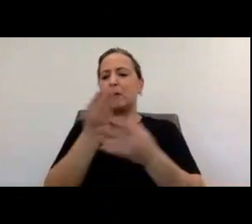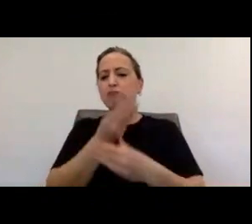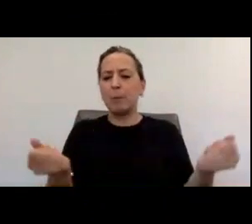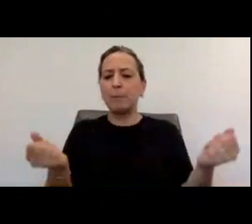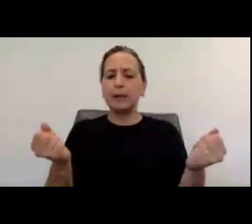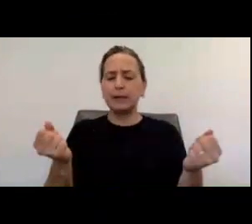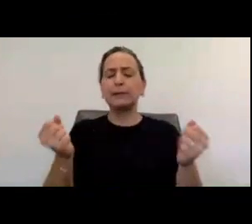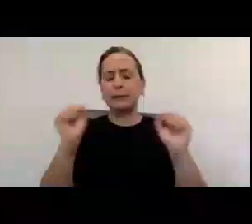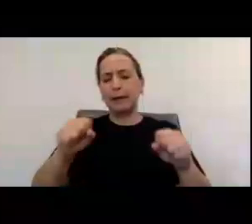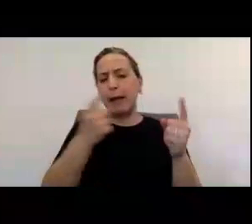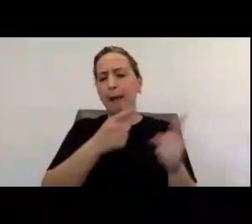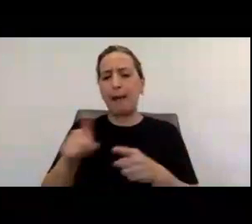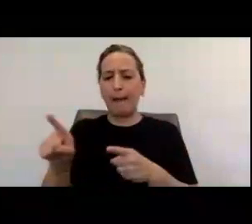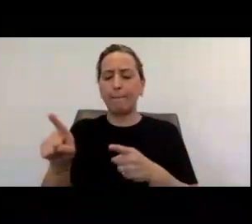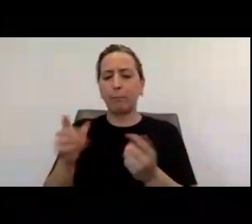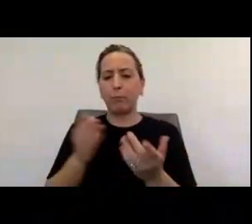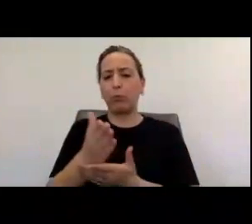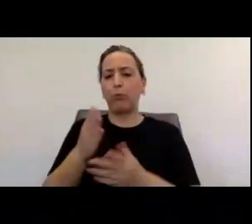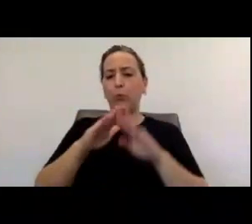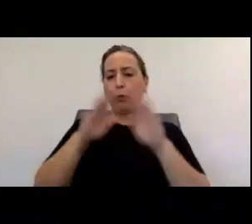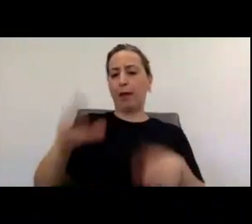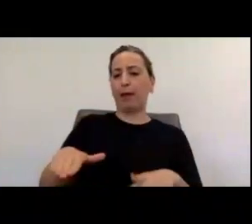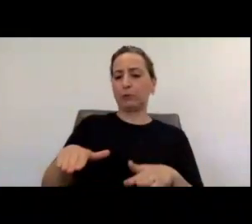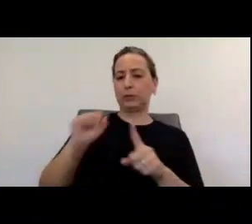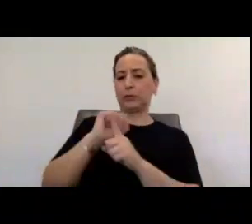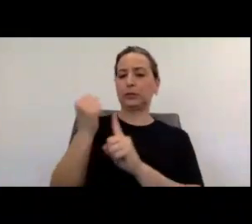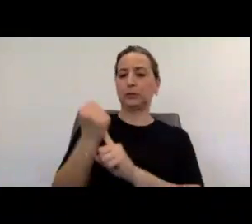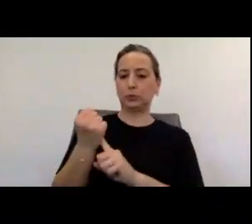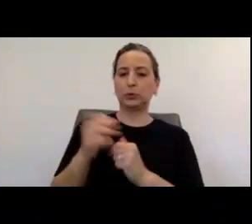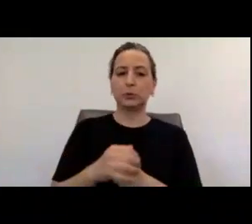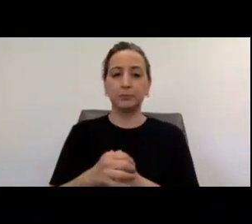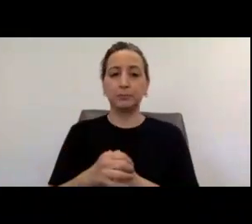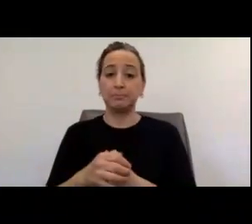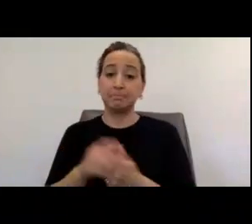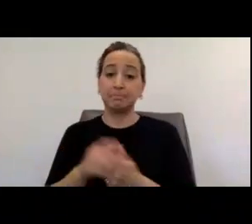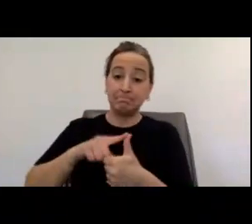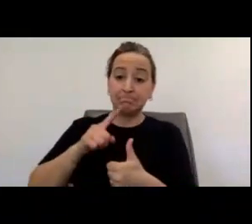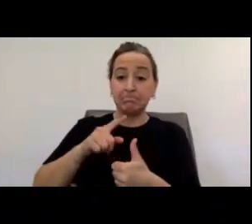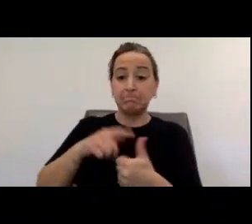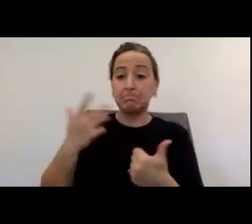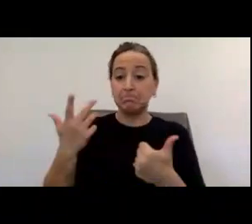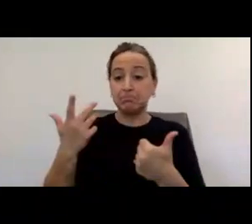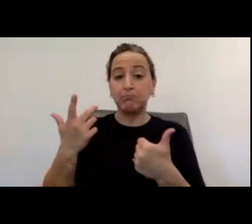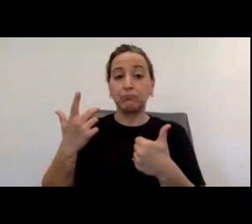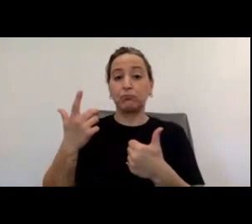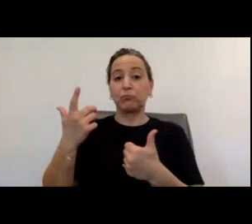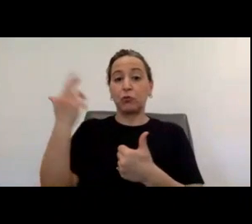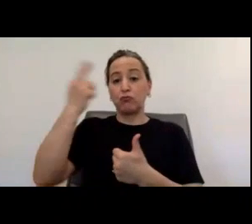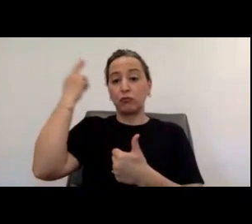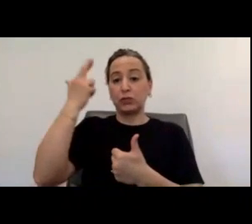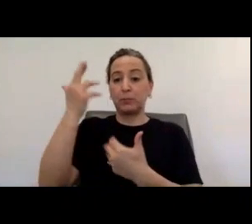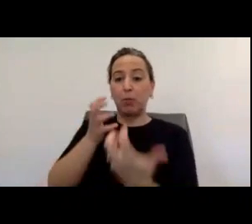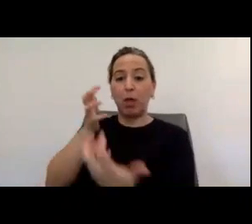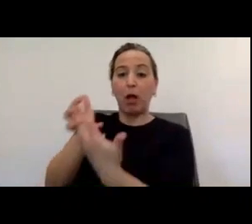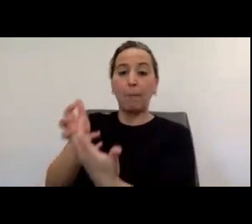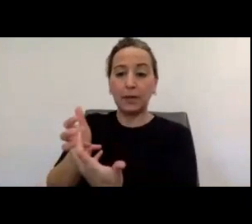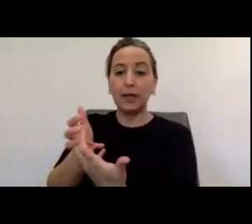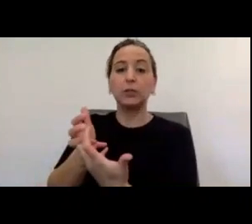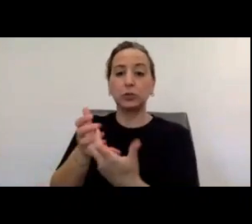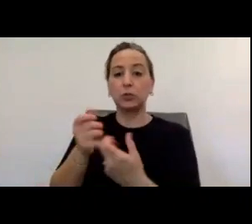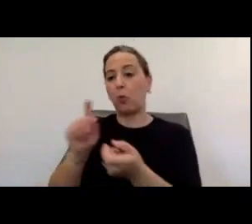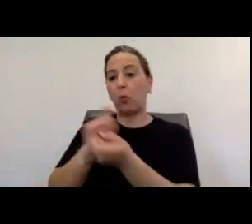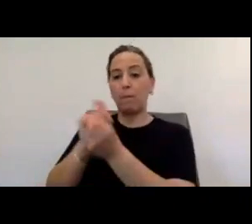obtained through these housing cases. So they can get that reasonable accommodation or modification that they need